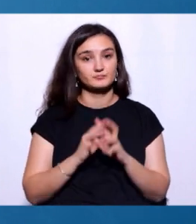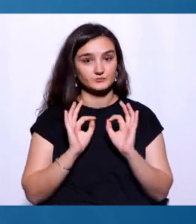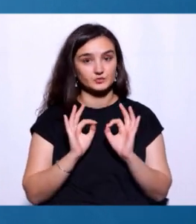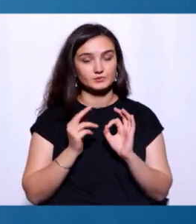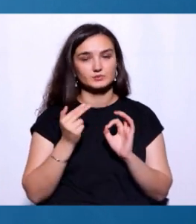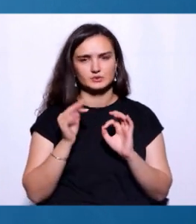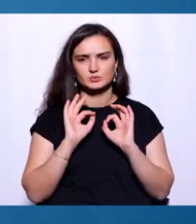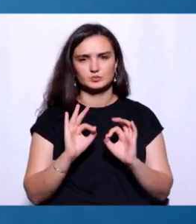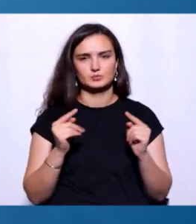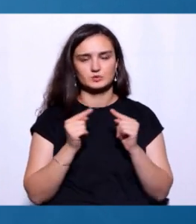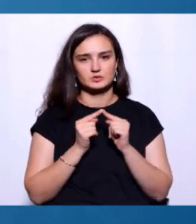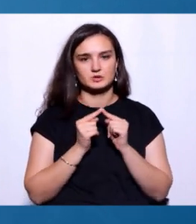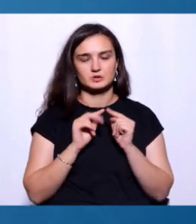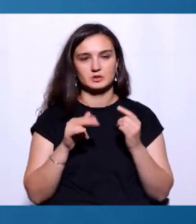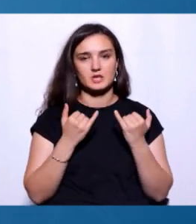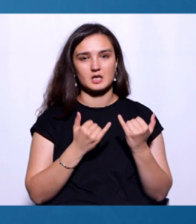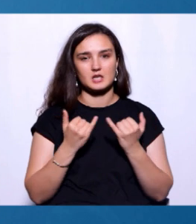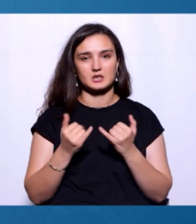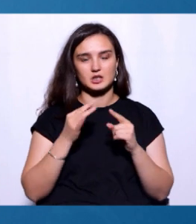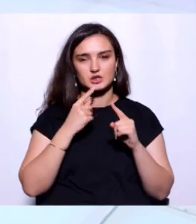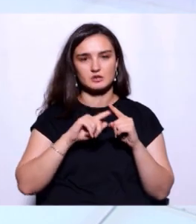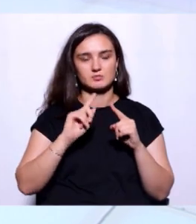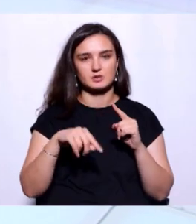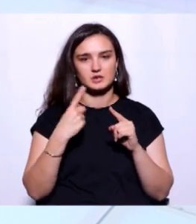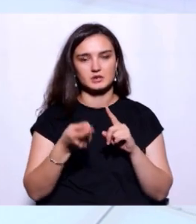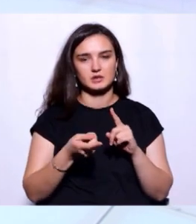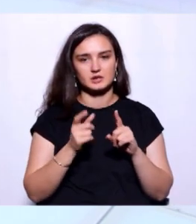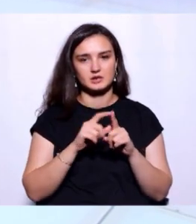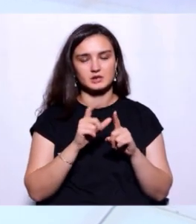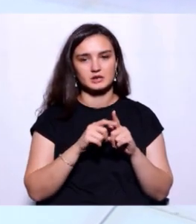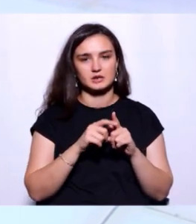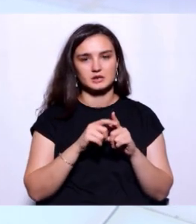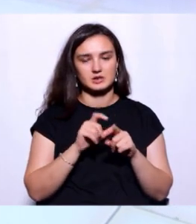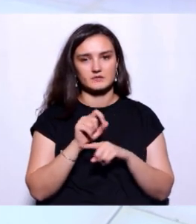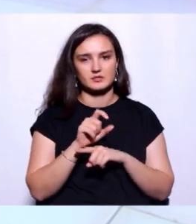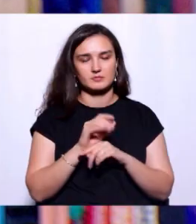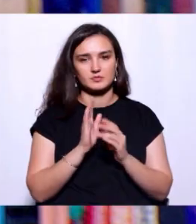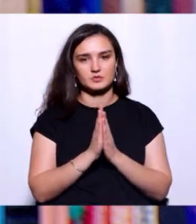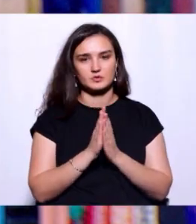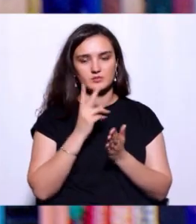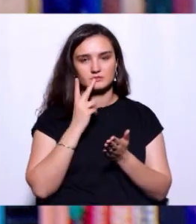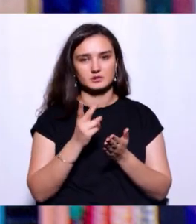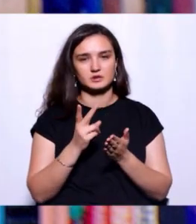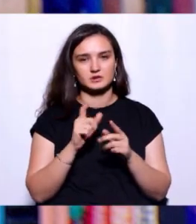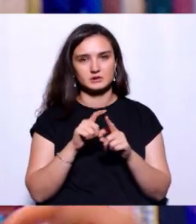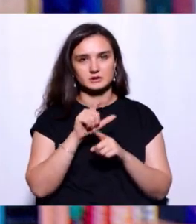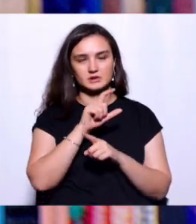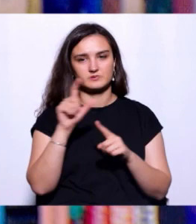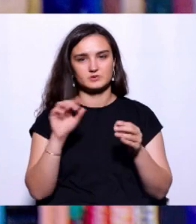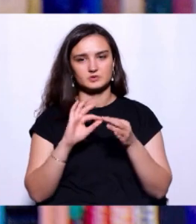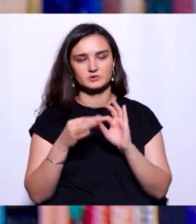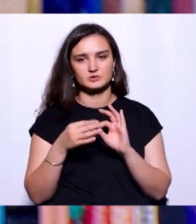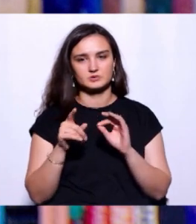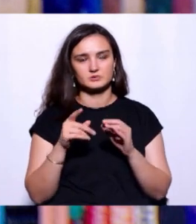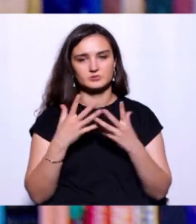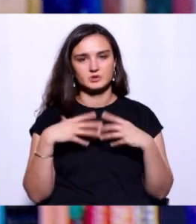You are totally right. And now for our next vocabulary task, please look at the definitions of